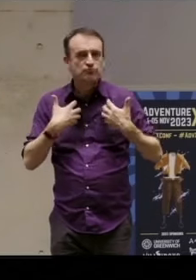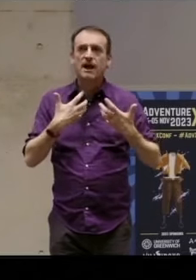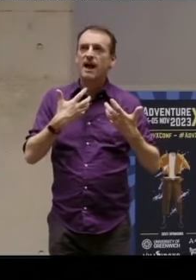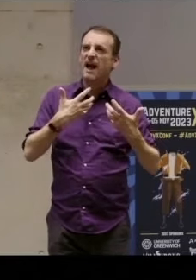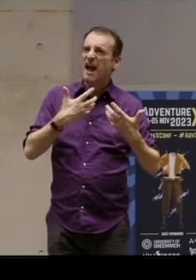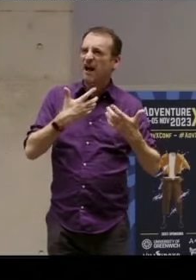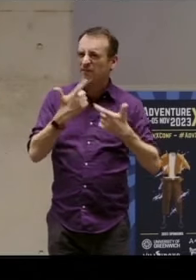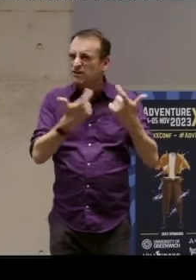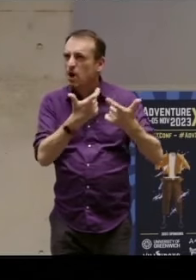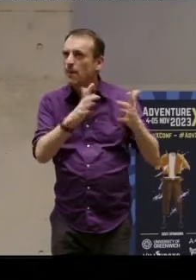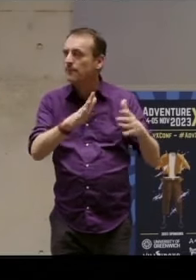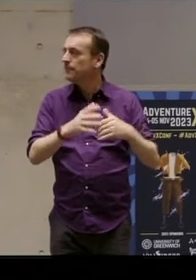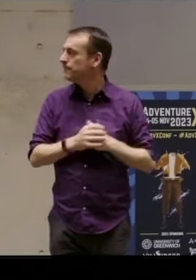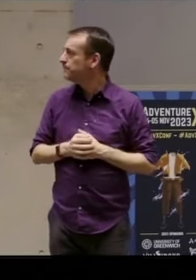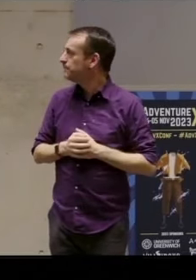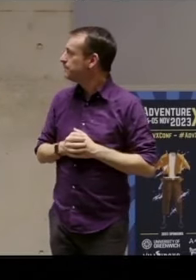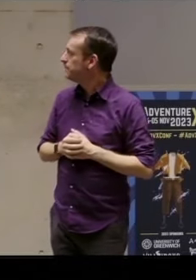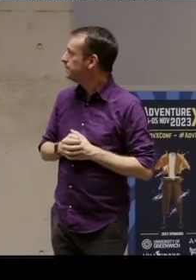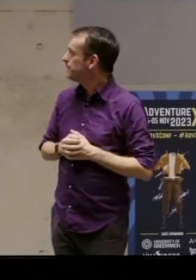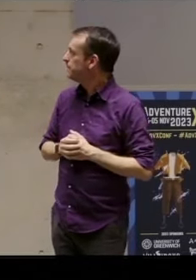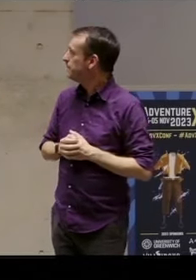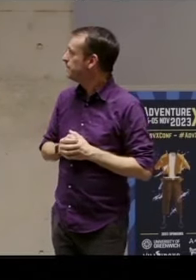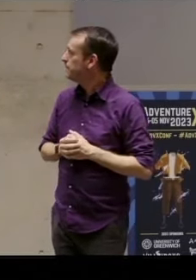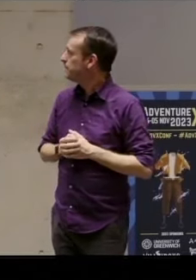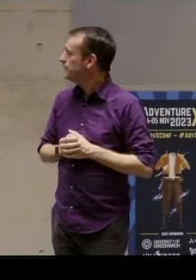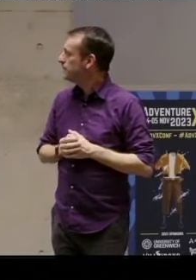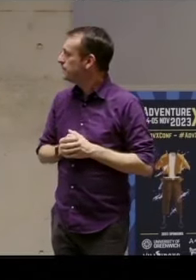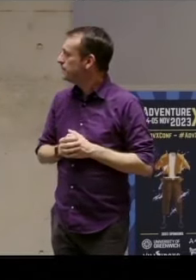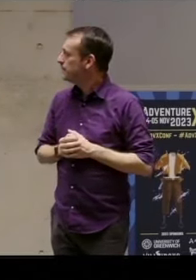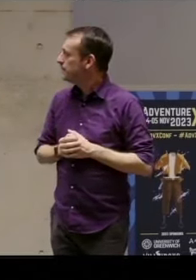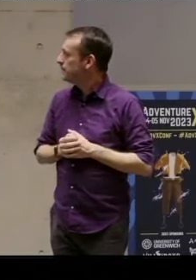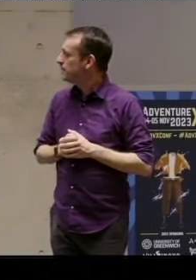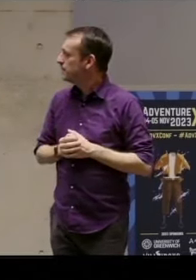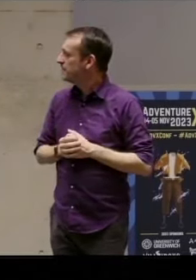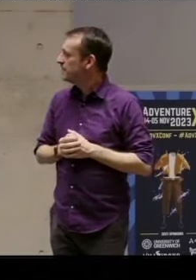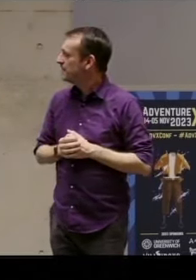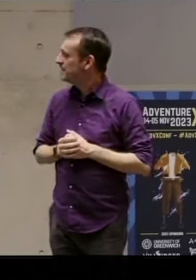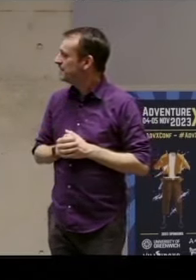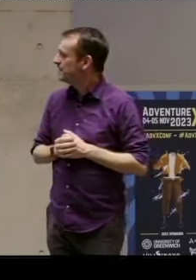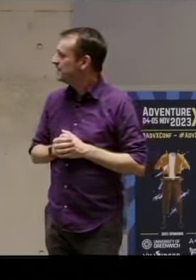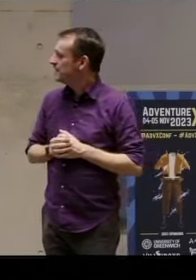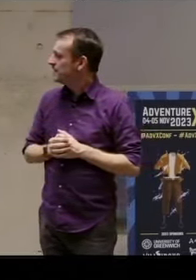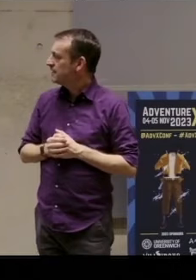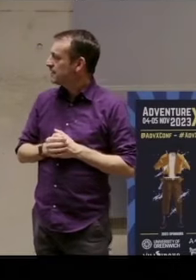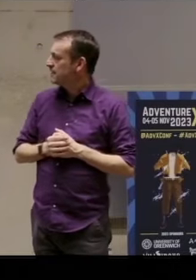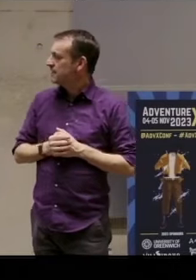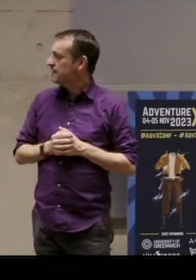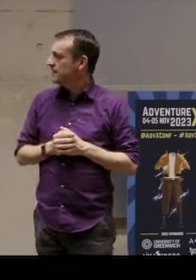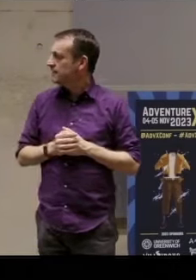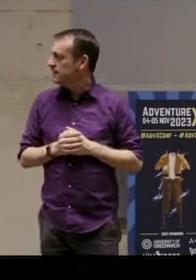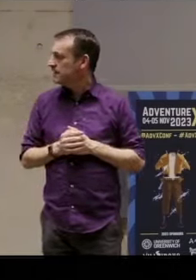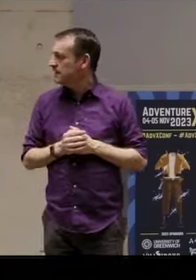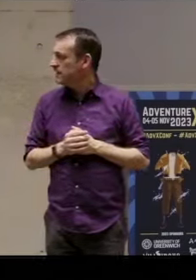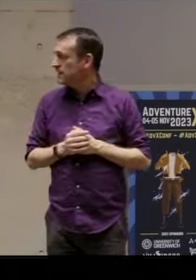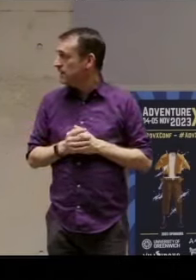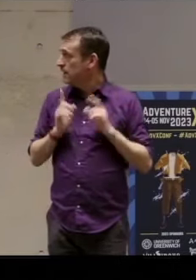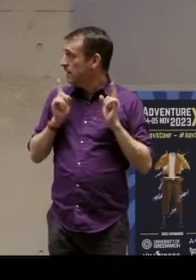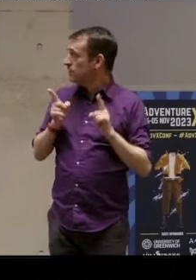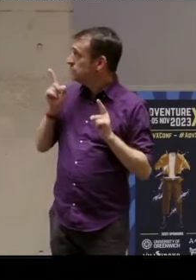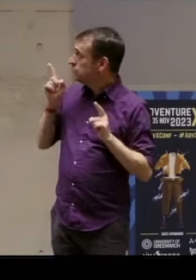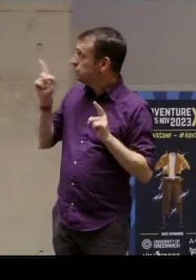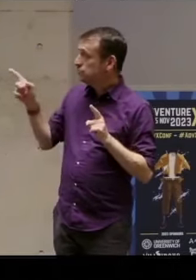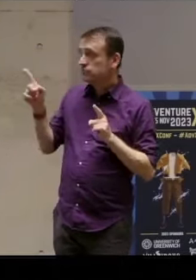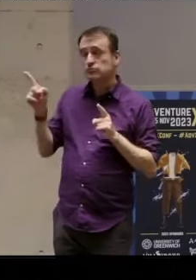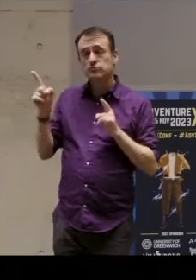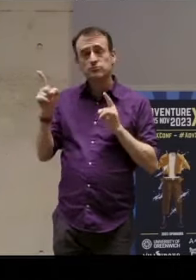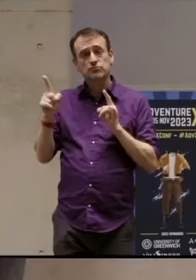as Bug Lab is the center of the indie game scene in Istanbul, it started almost 10